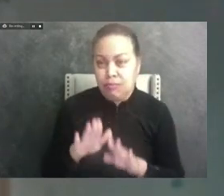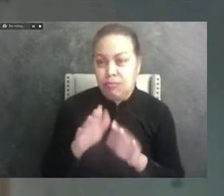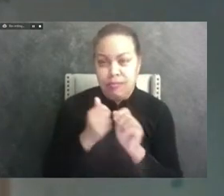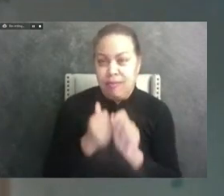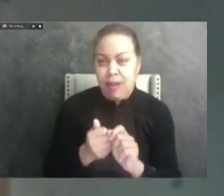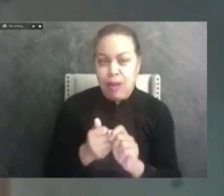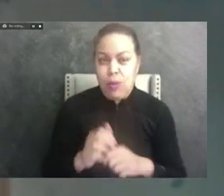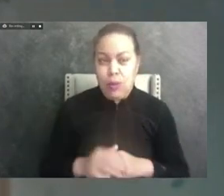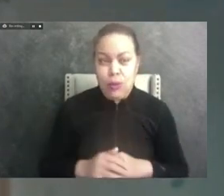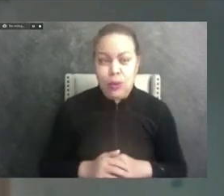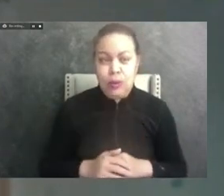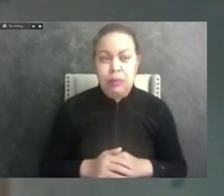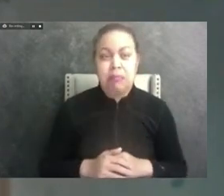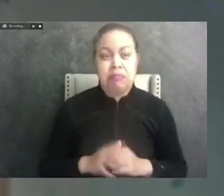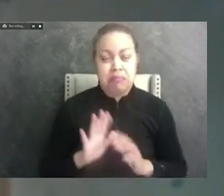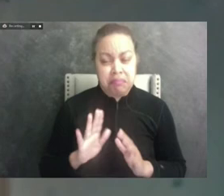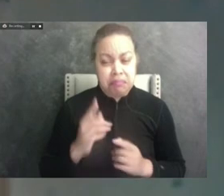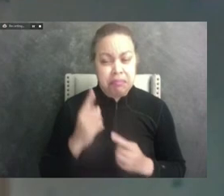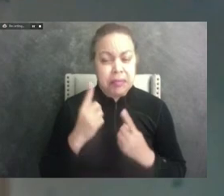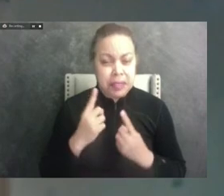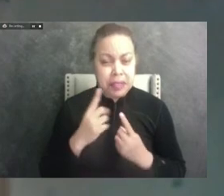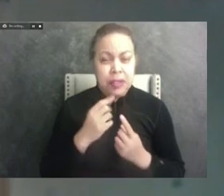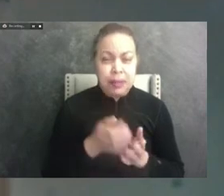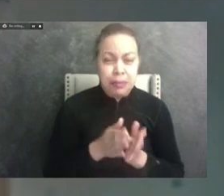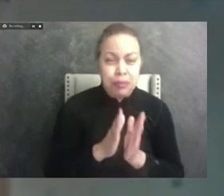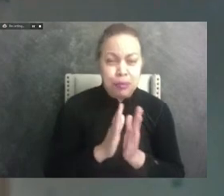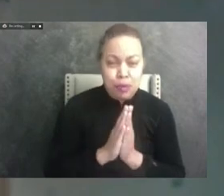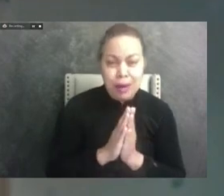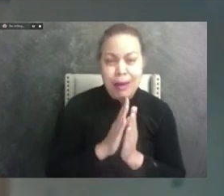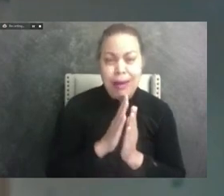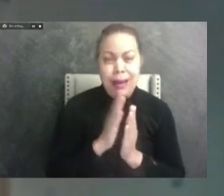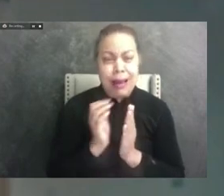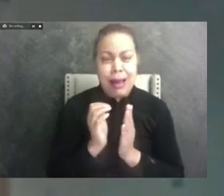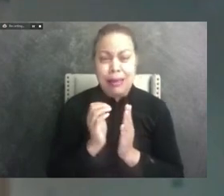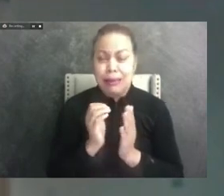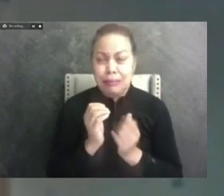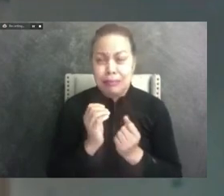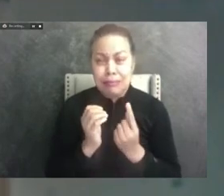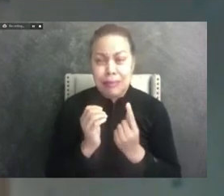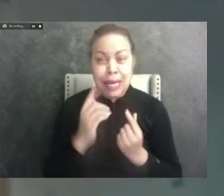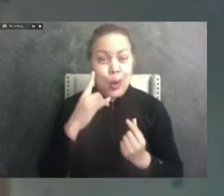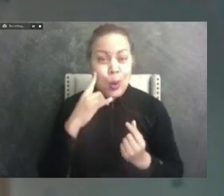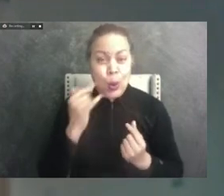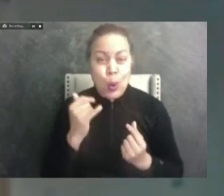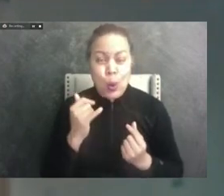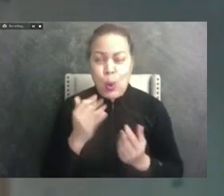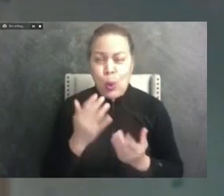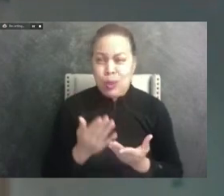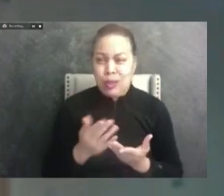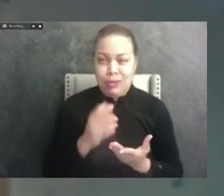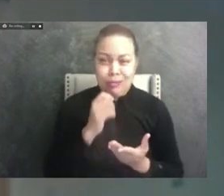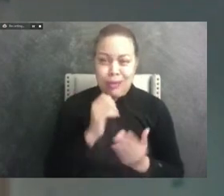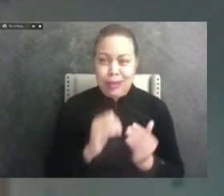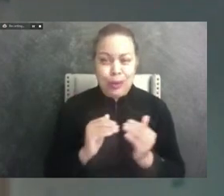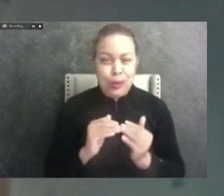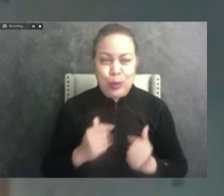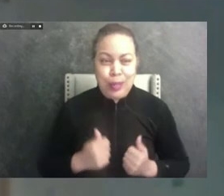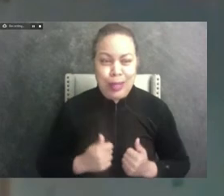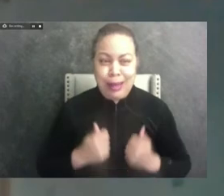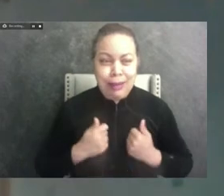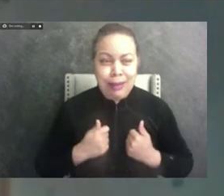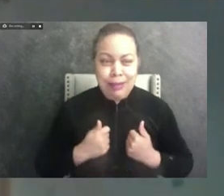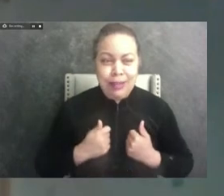Consider, pray, gold hath no life therein, and